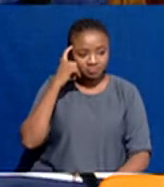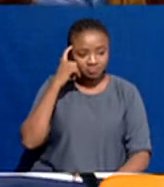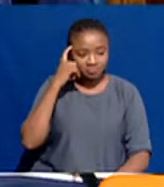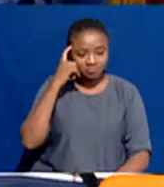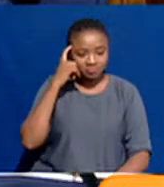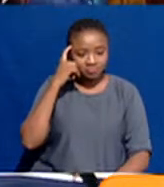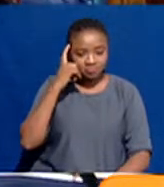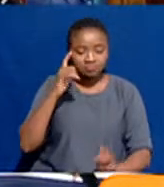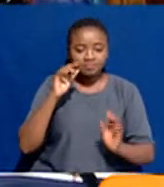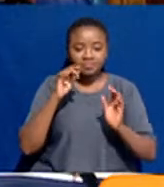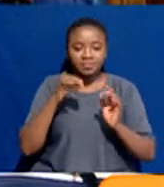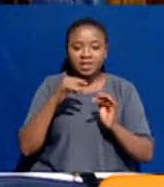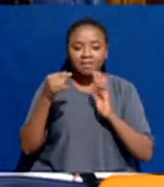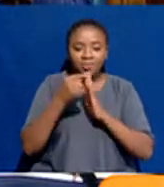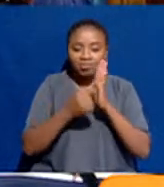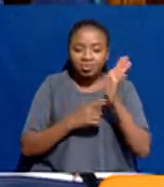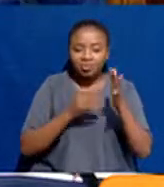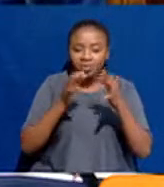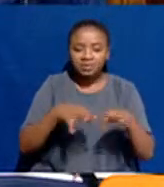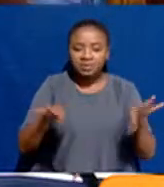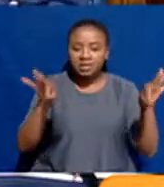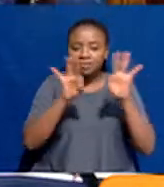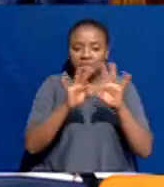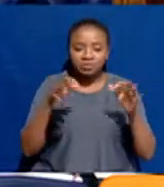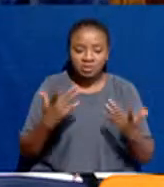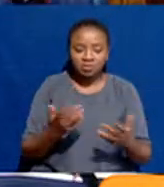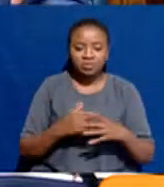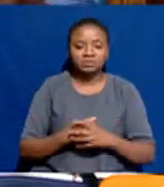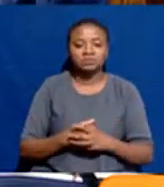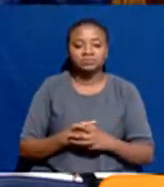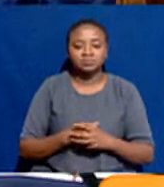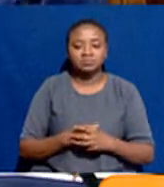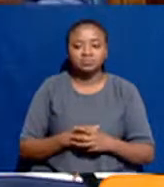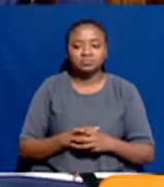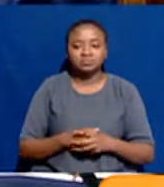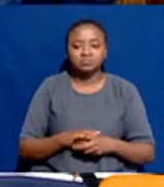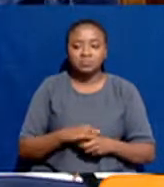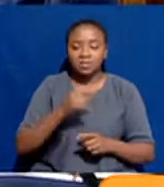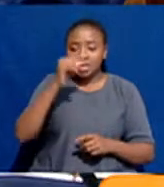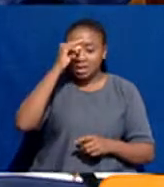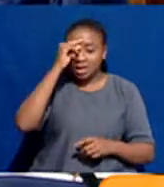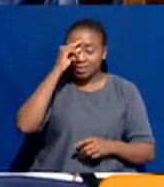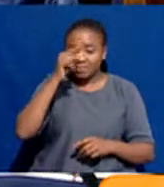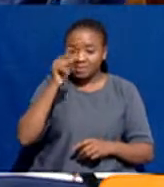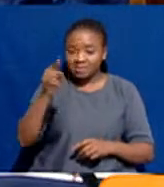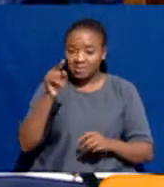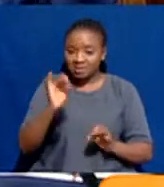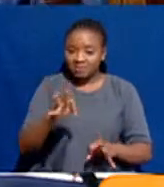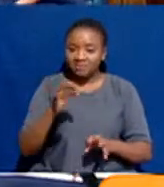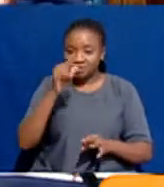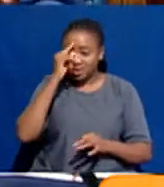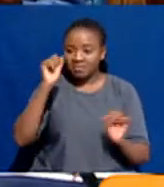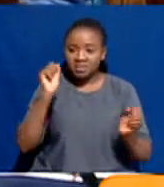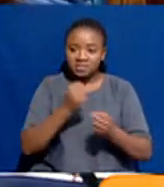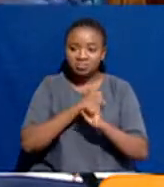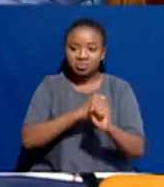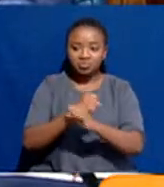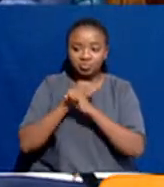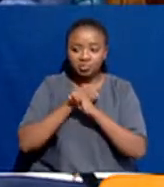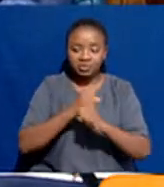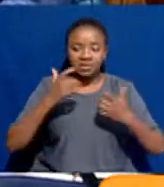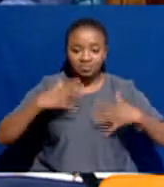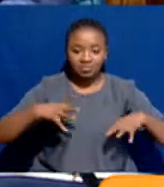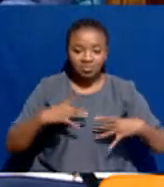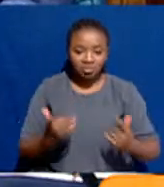the fundamental point that a state that cannot protect people's property and lives